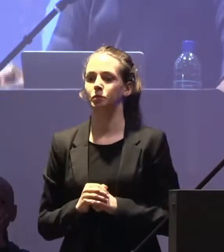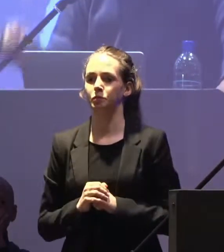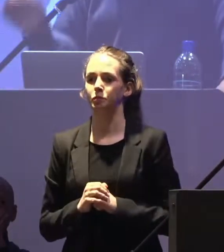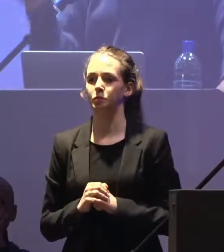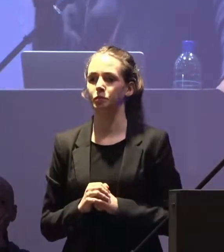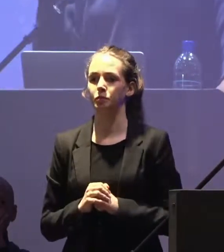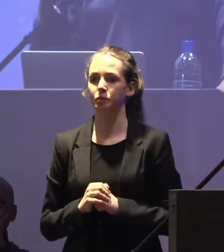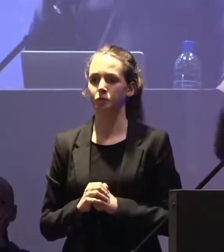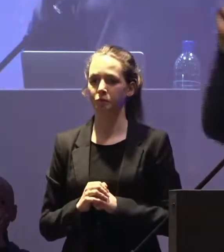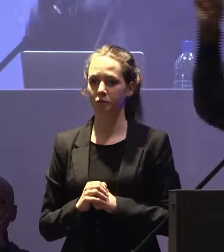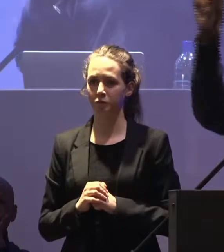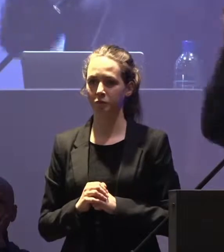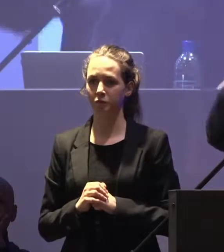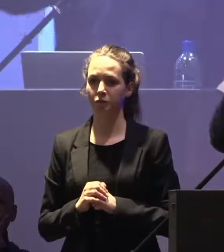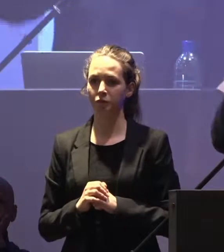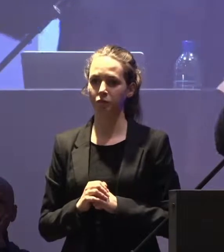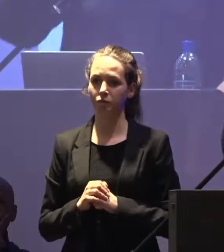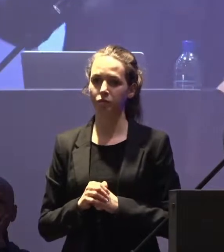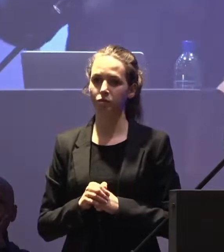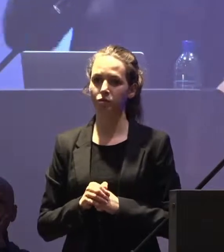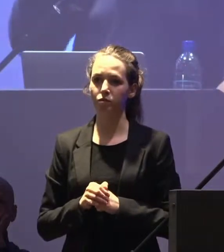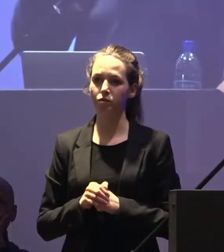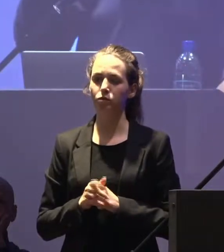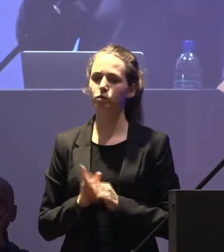of ensuring that